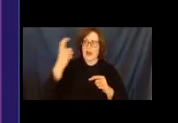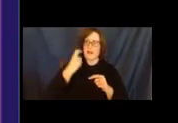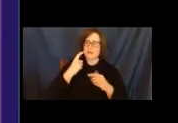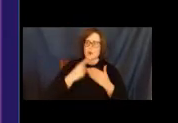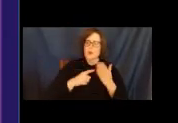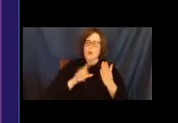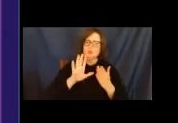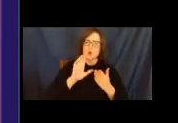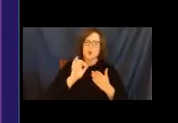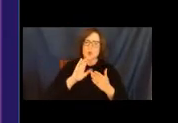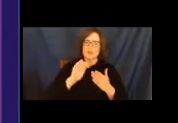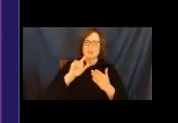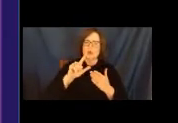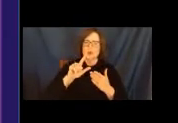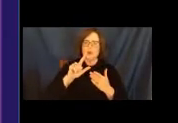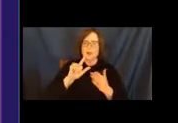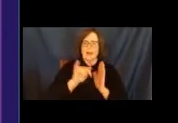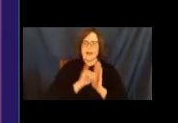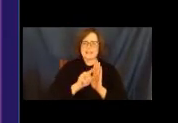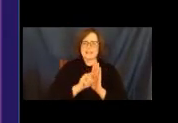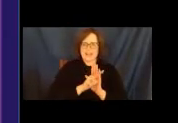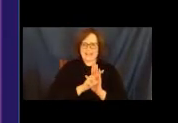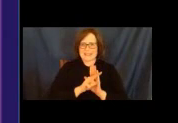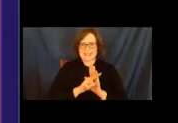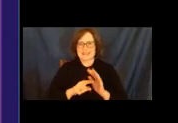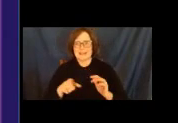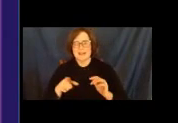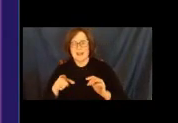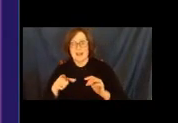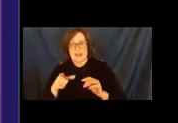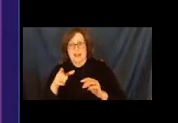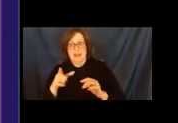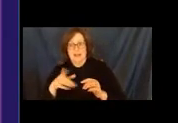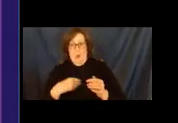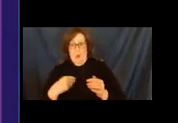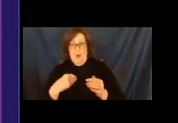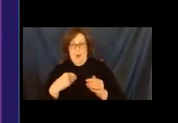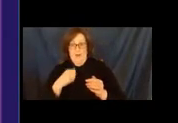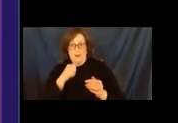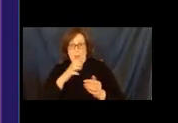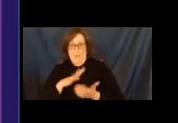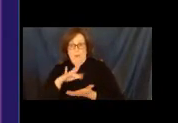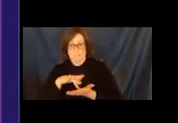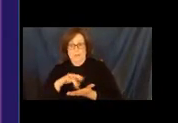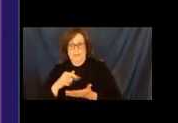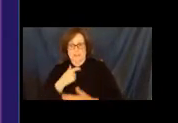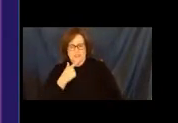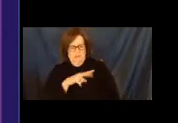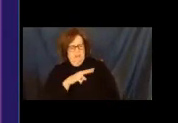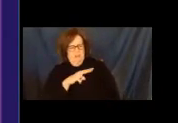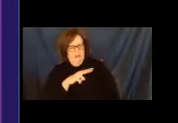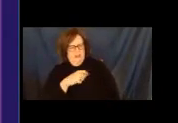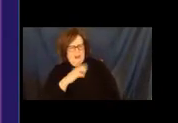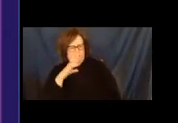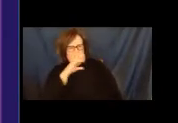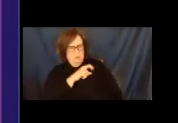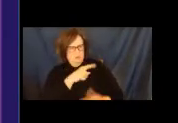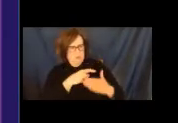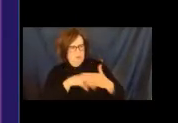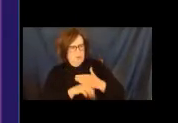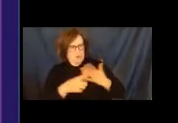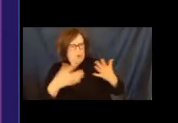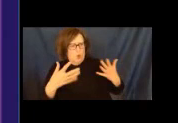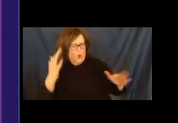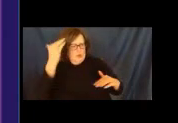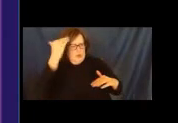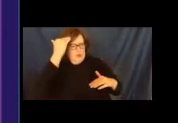"Well, you probably came out of the womb knowing." Her exclamation made clear to me how white people assume that they are the default and that they are